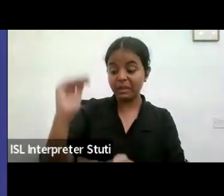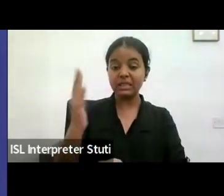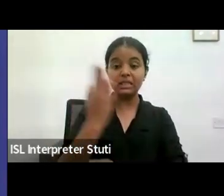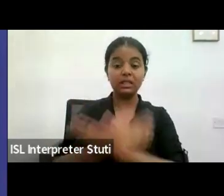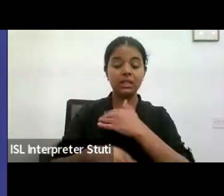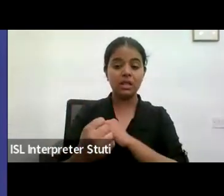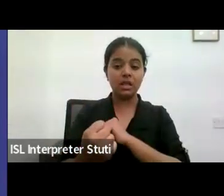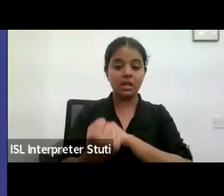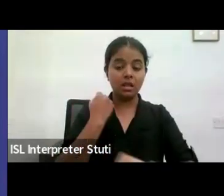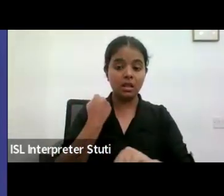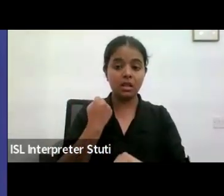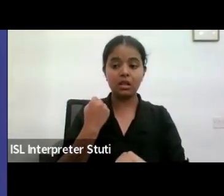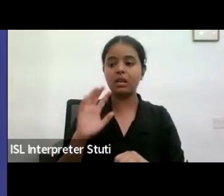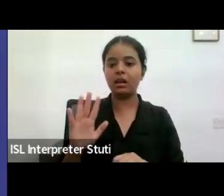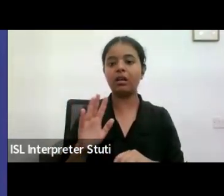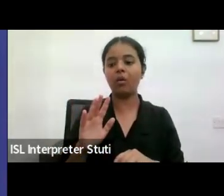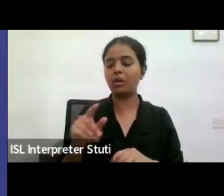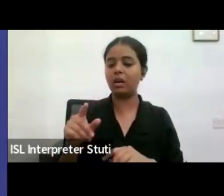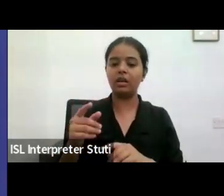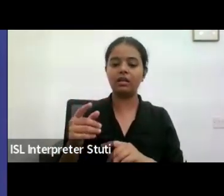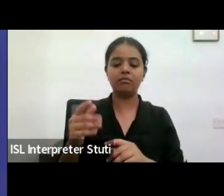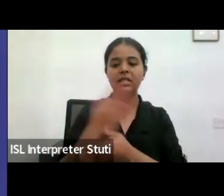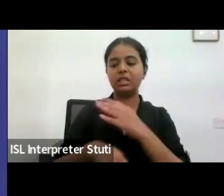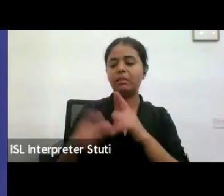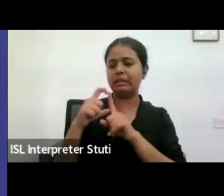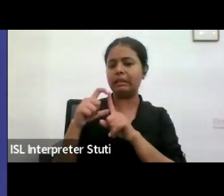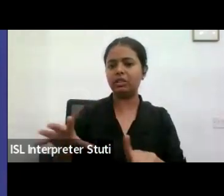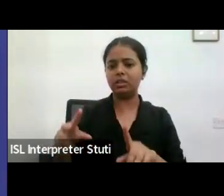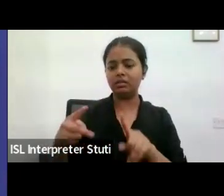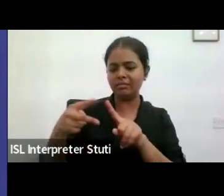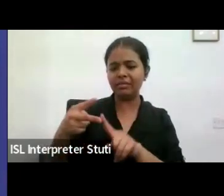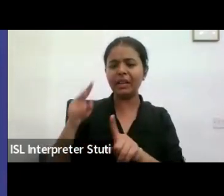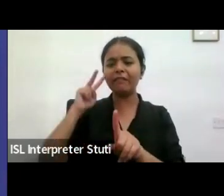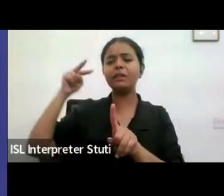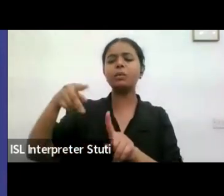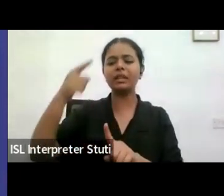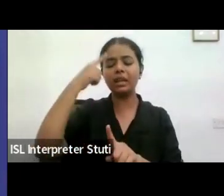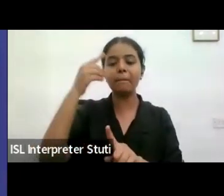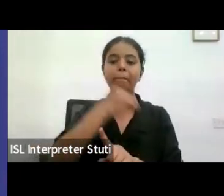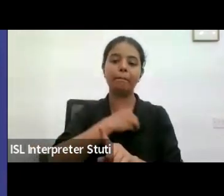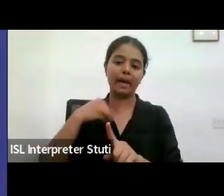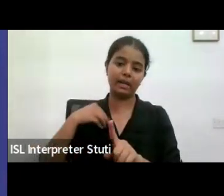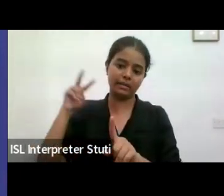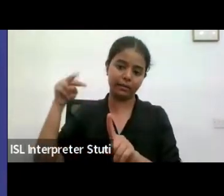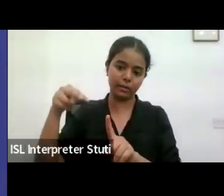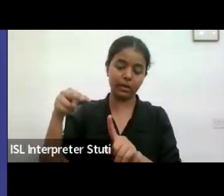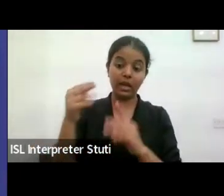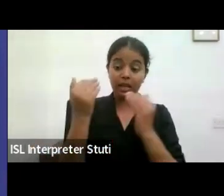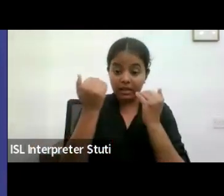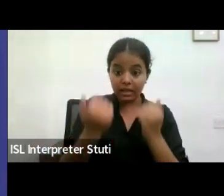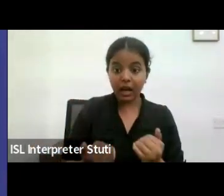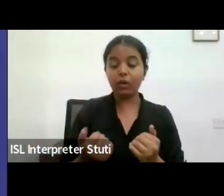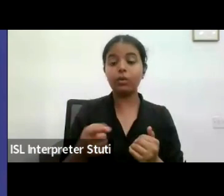disabled and profoundly disabled. That was based on a very medical thinking of disability. But today we talk about a child with